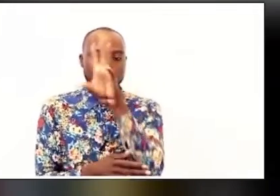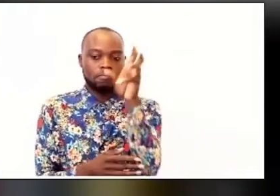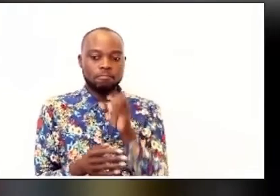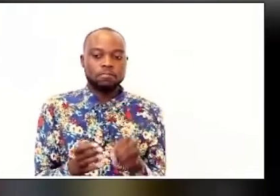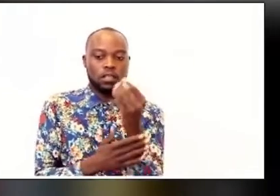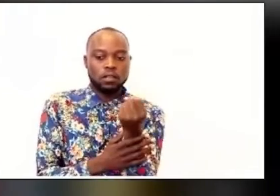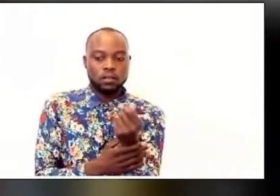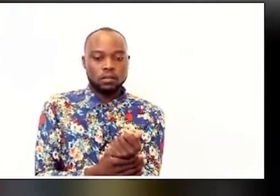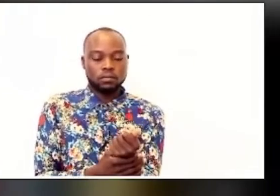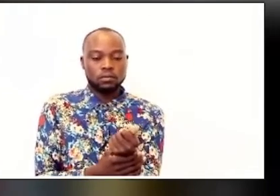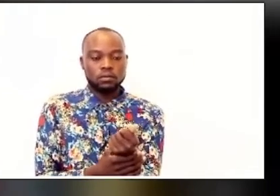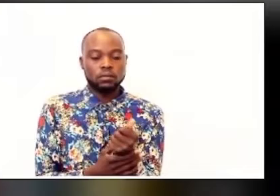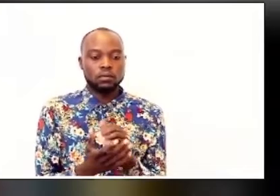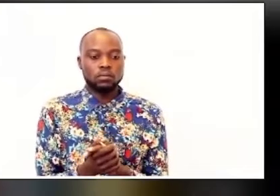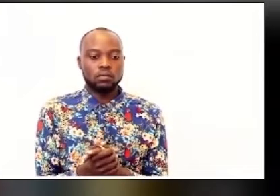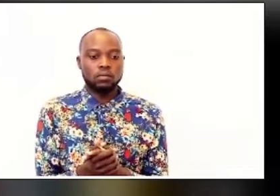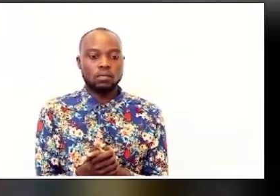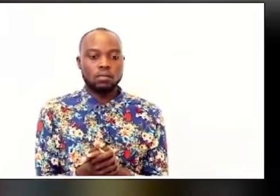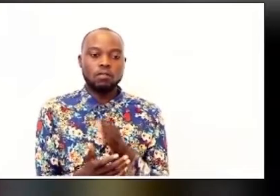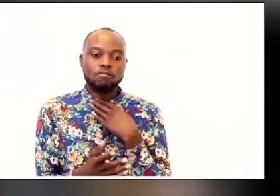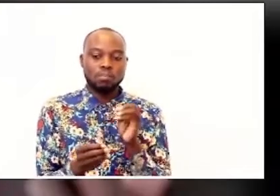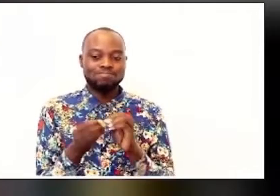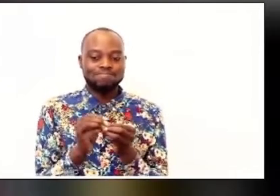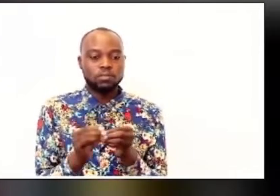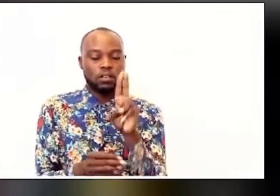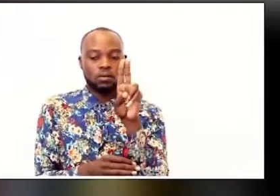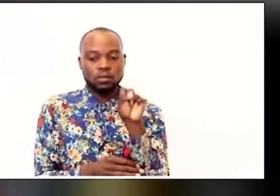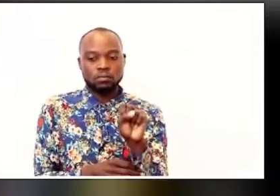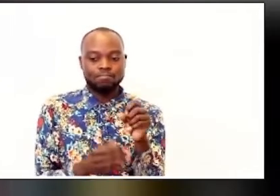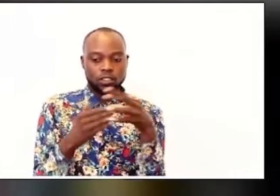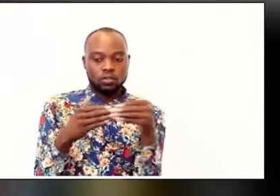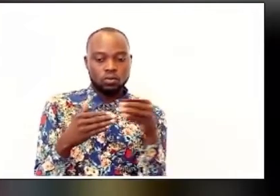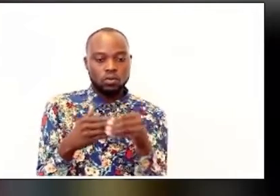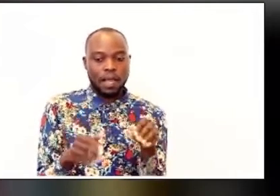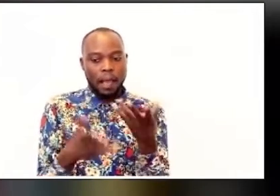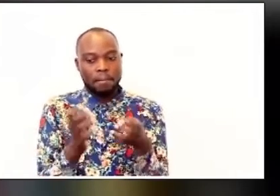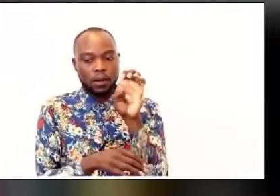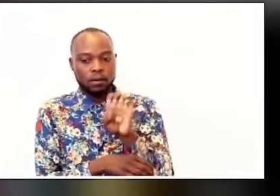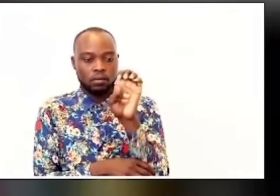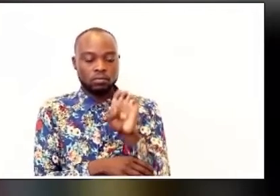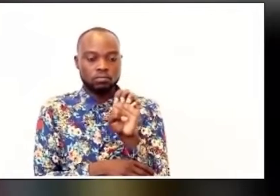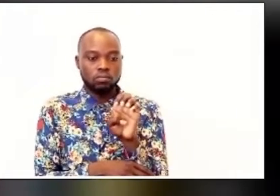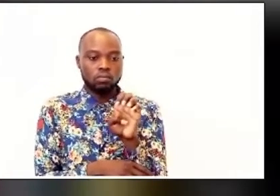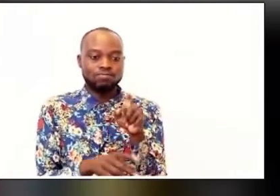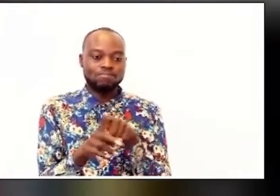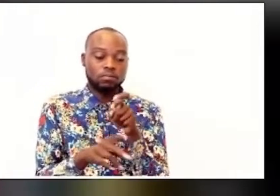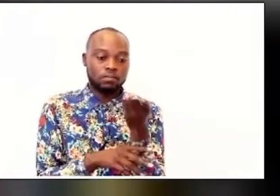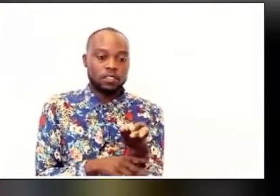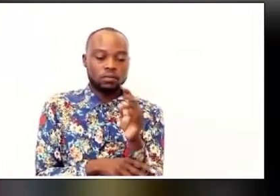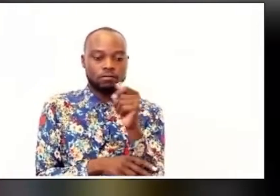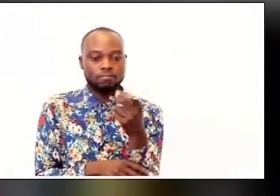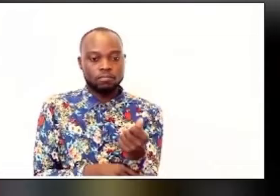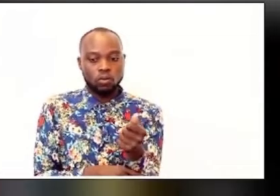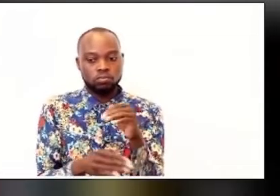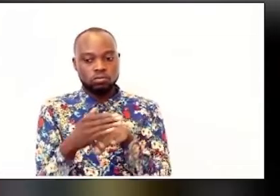currencies relative to major currencies like the US dollar or the euro. And so a weak currency means that imports of